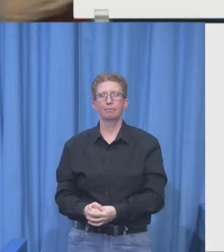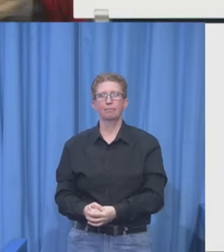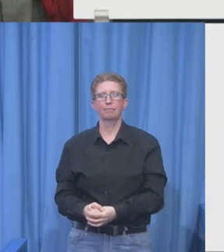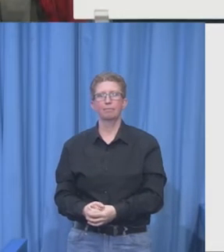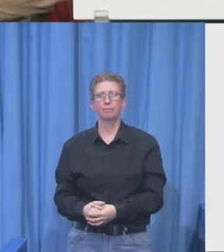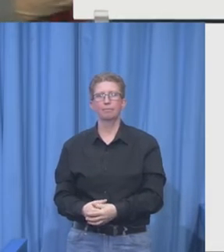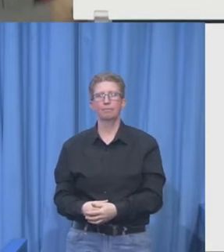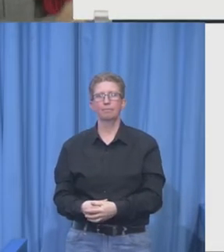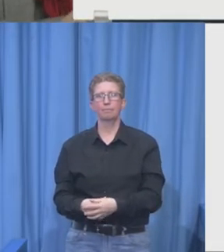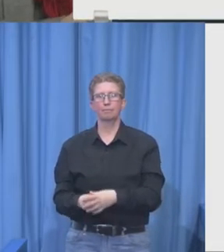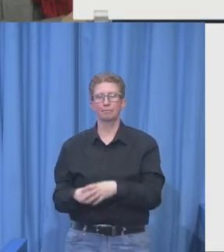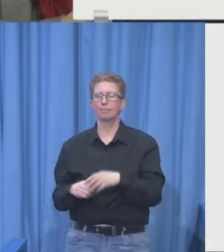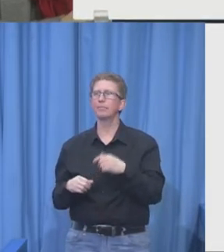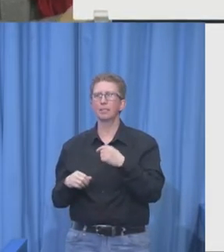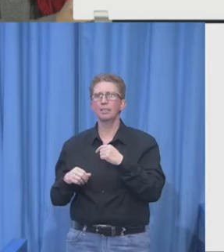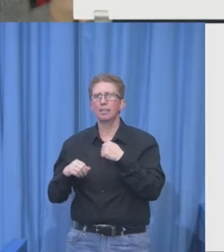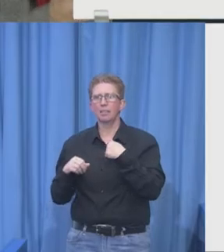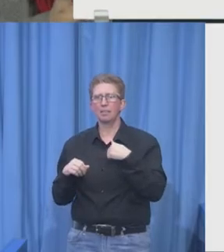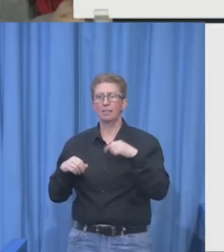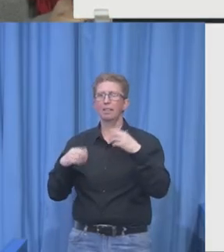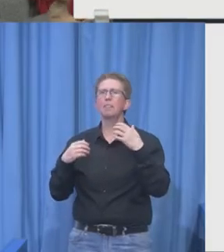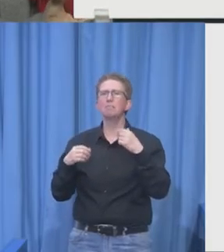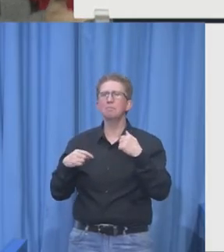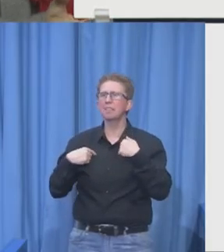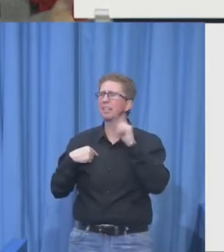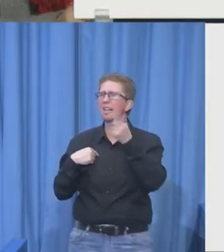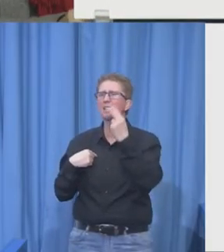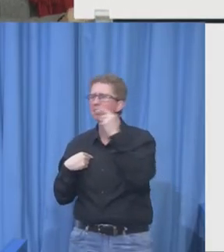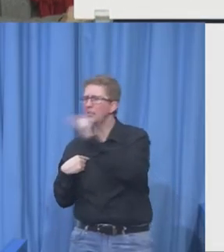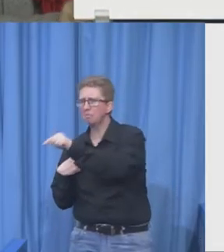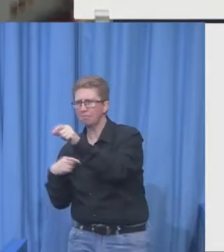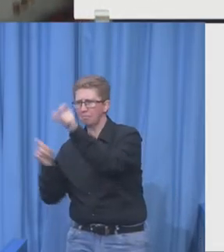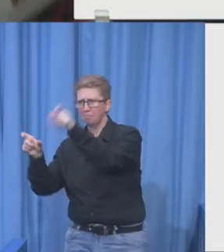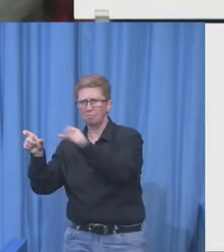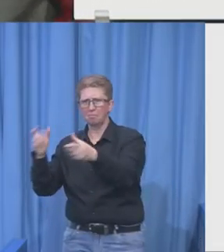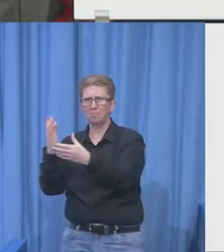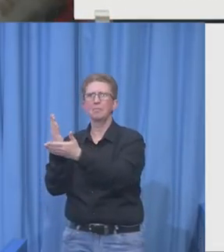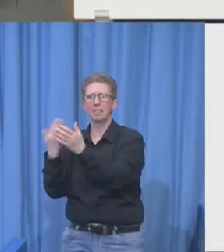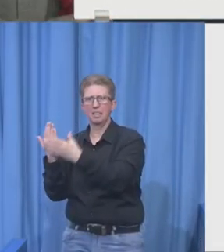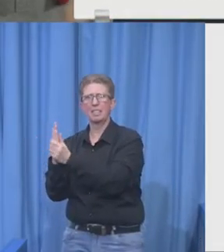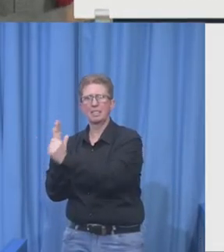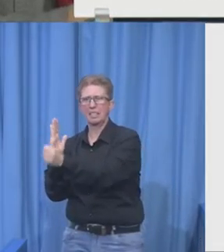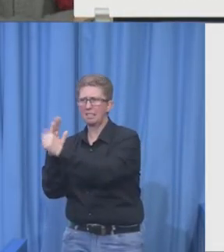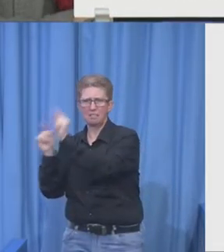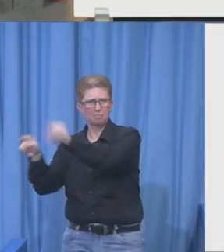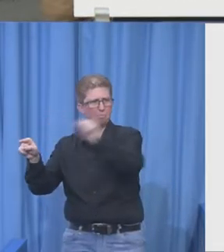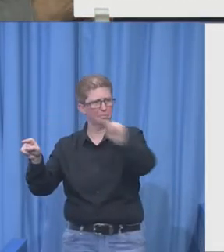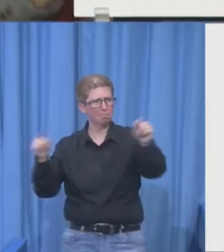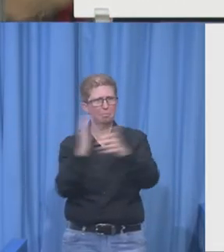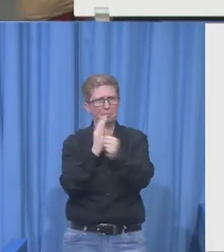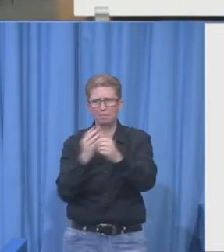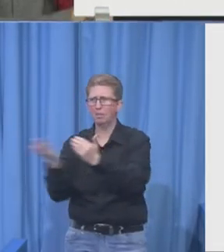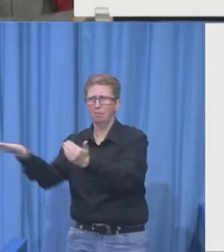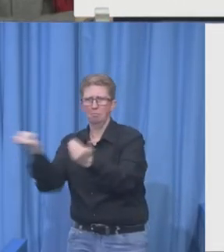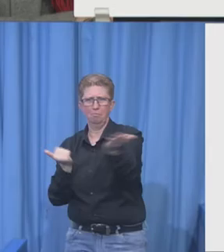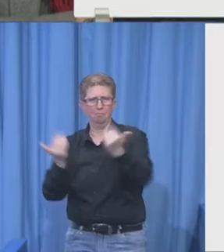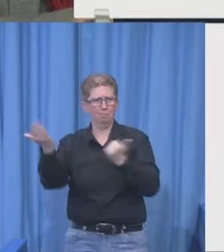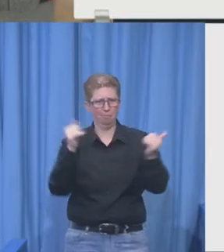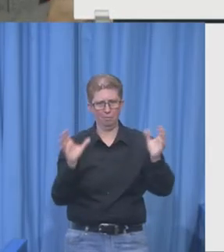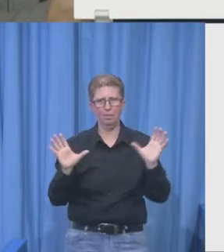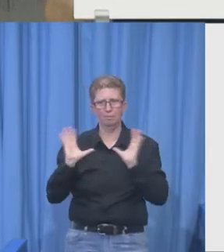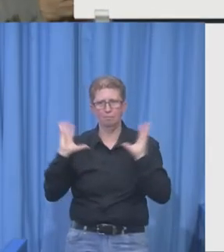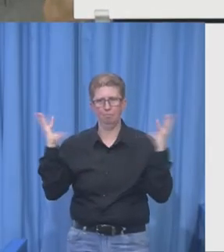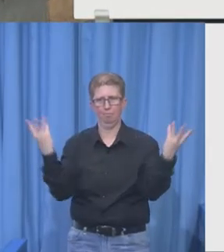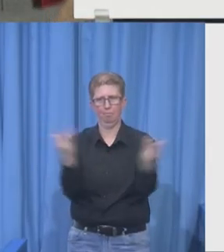so that they can come together and create a collective impact. Today we were talking, this morning somebody was mentioning about